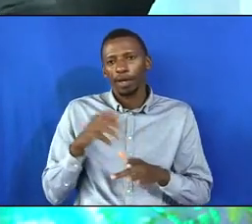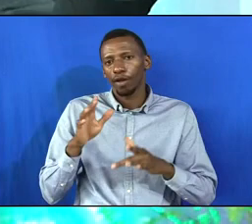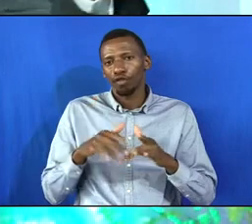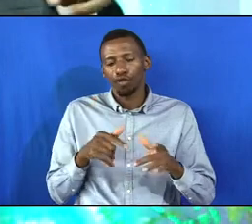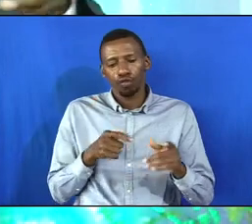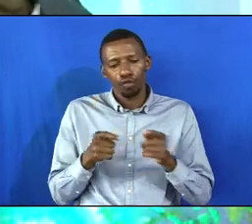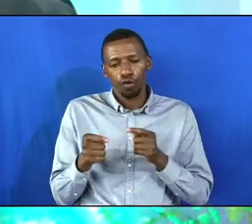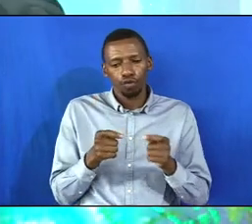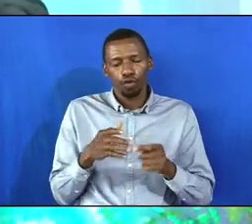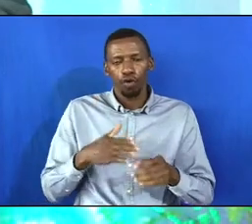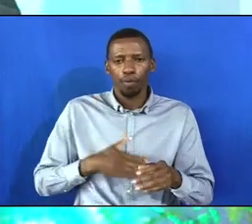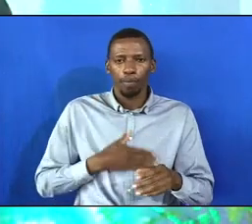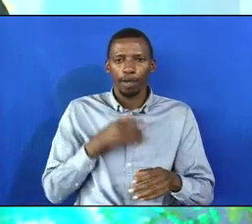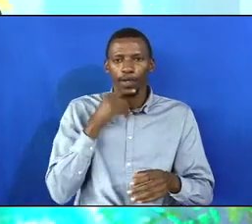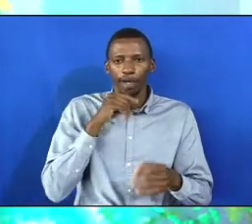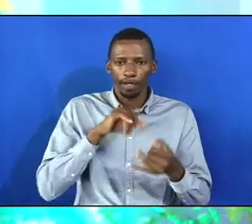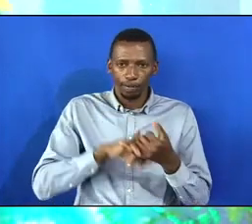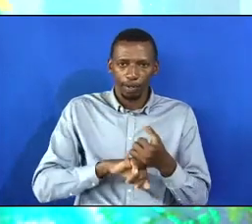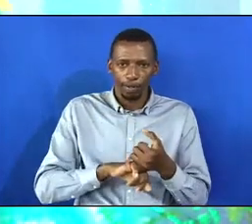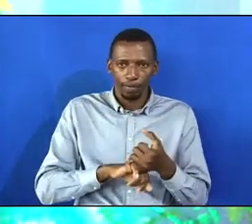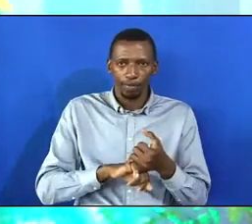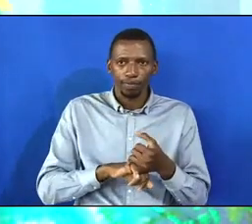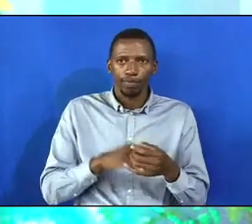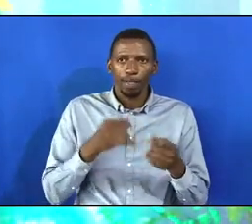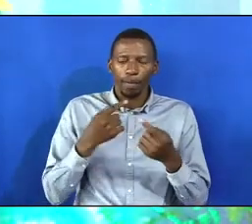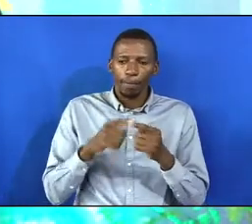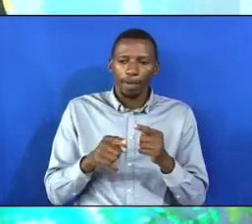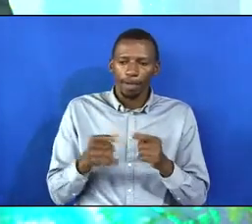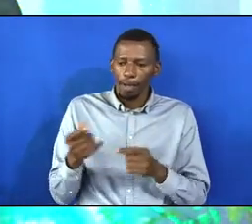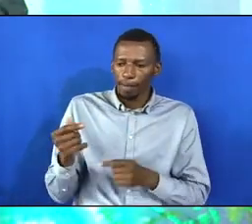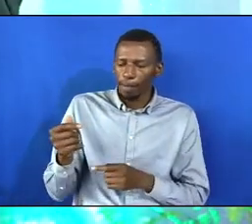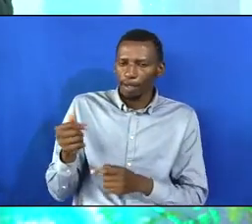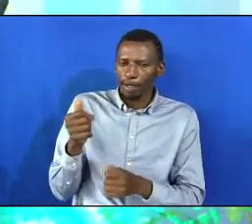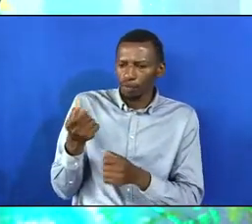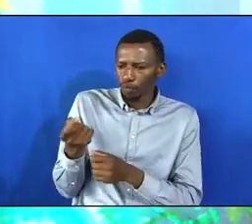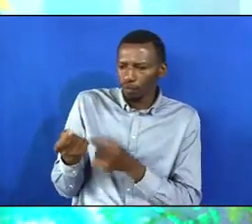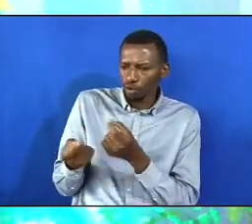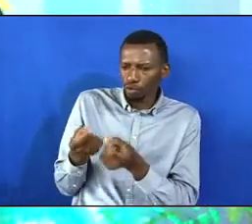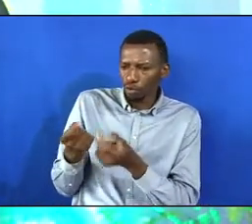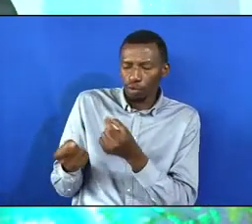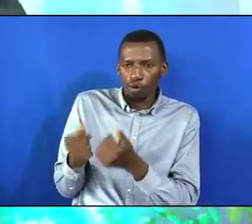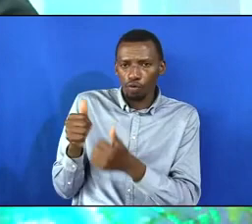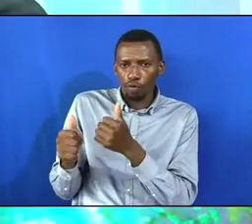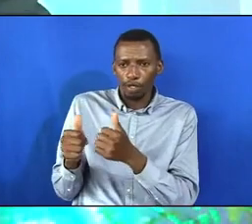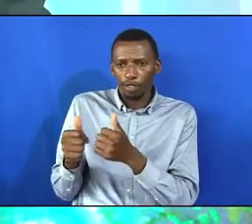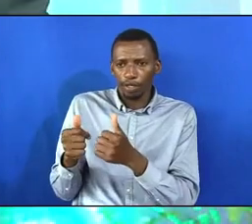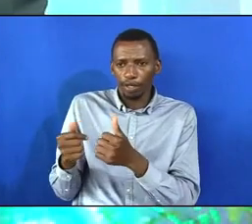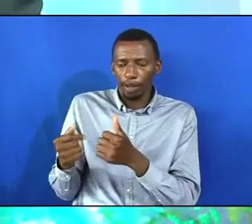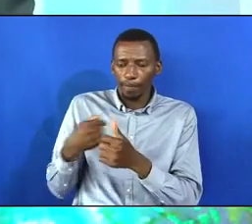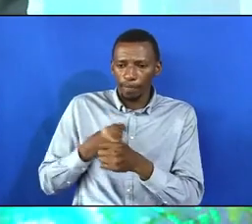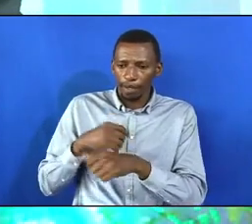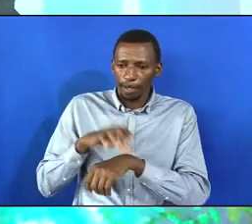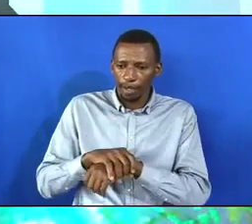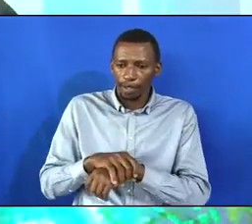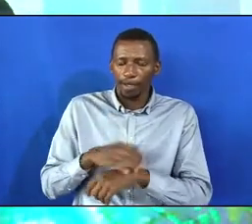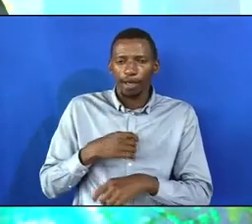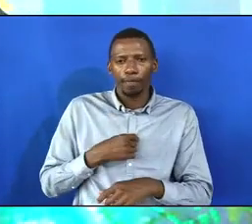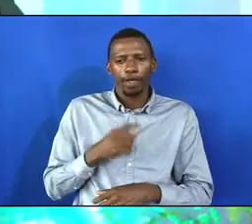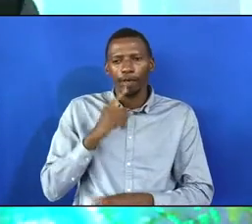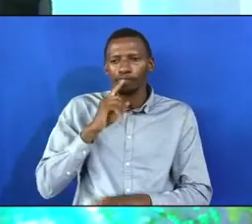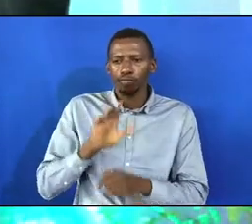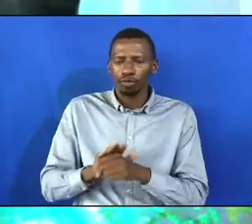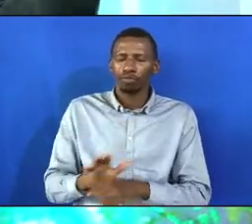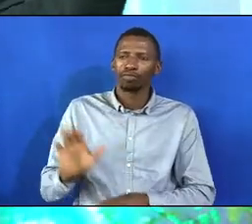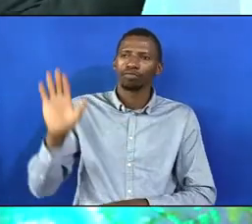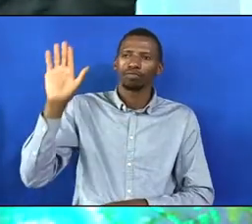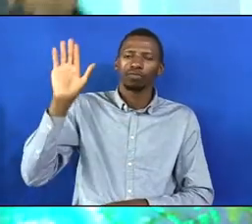husband, but that the resources that come to me, those ones that I can say are mine, I vow from today, I will